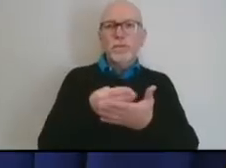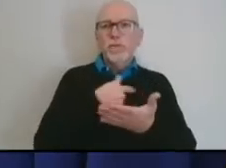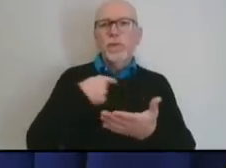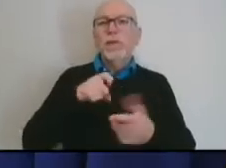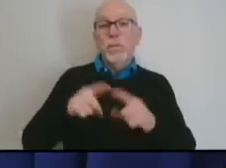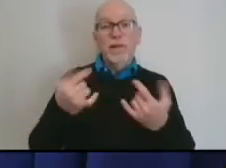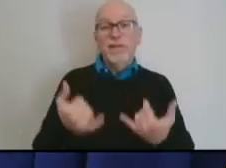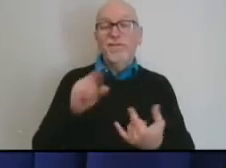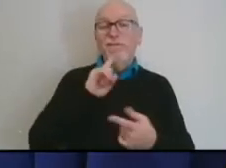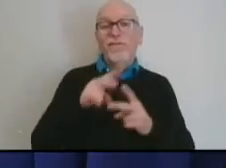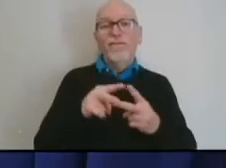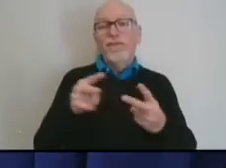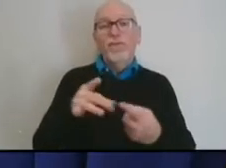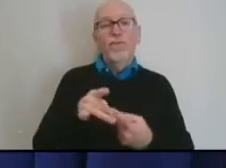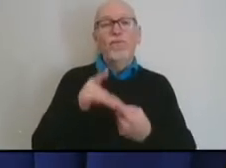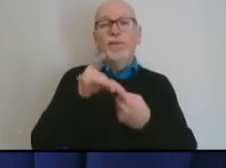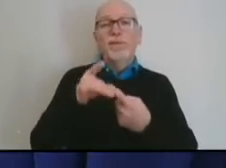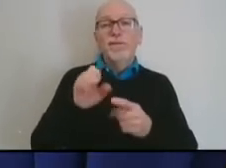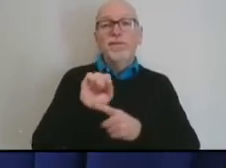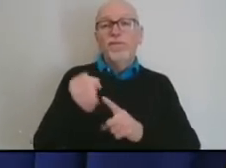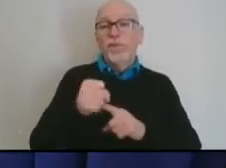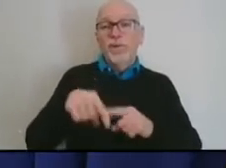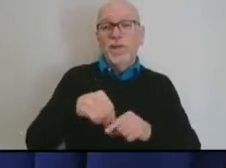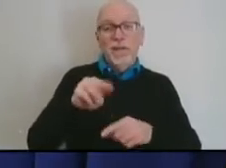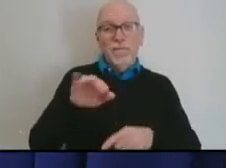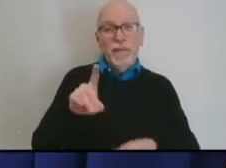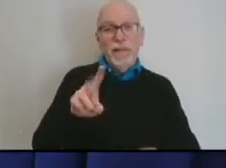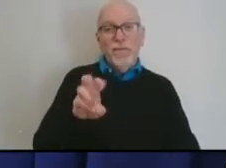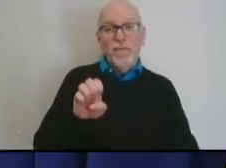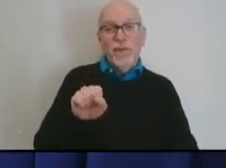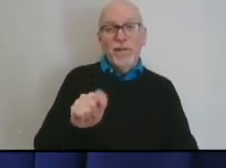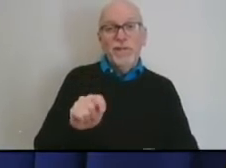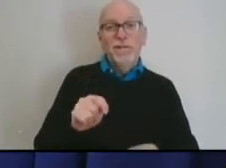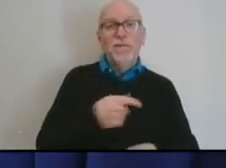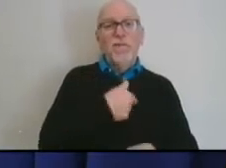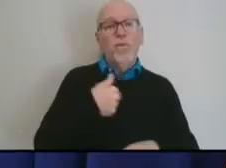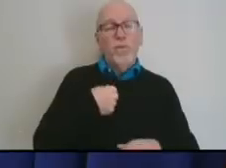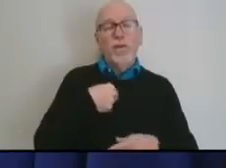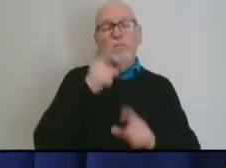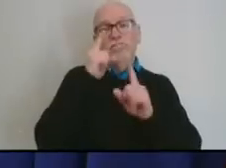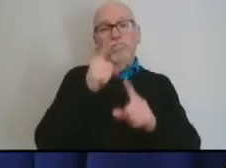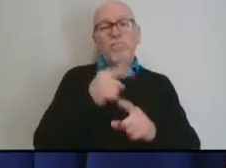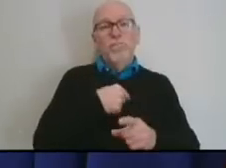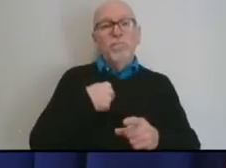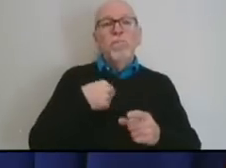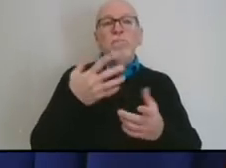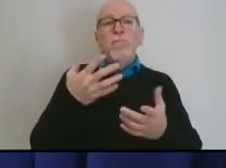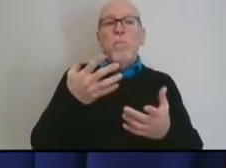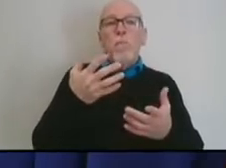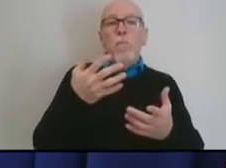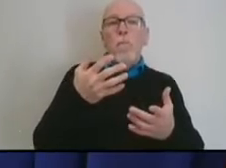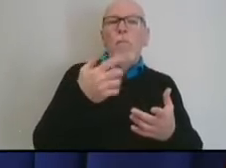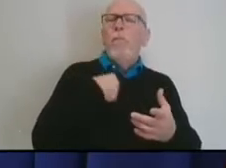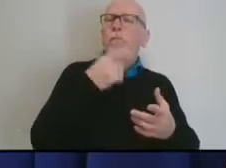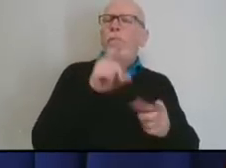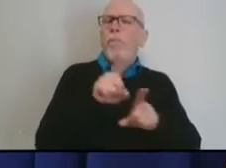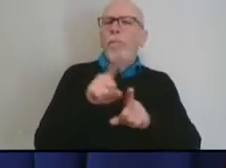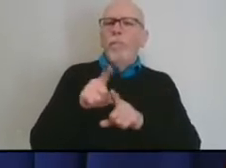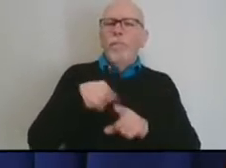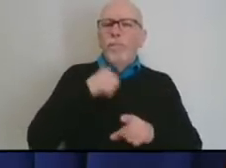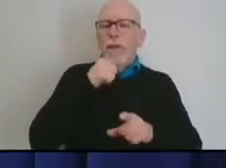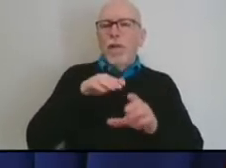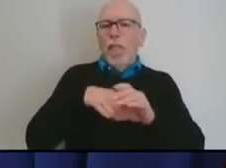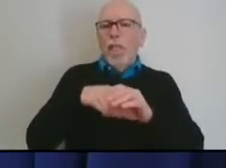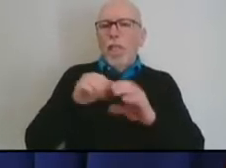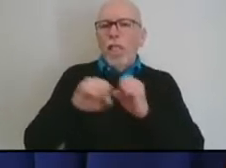unique position here in the Midwest, and we aim to continue to get stronger. It's also worth noting, not to filibuster here, but it's also, I